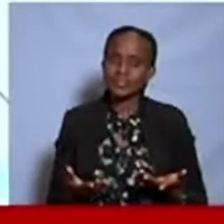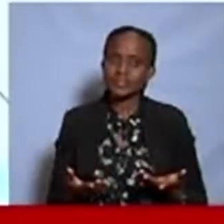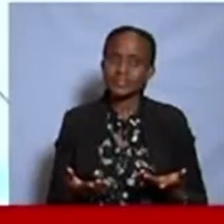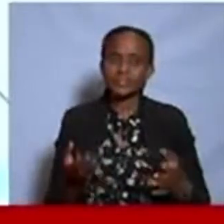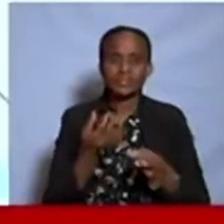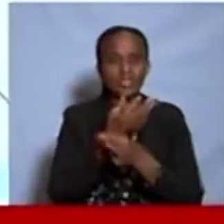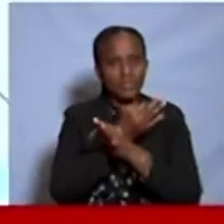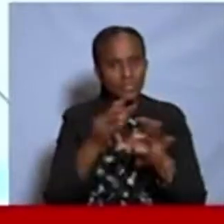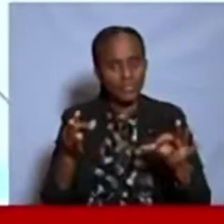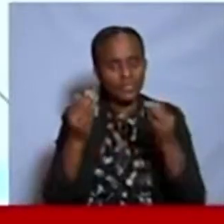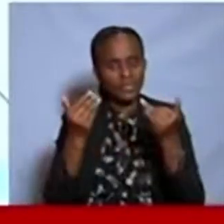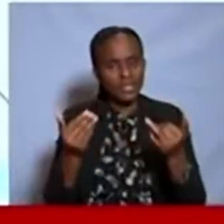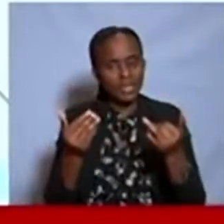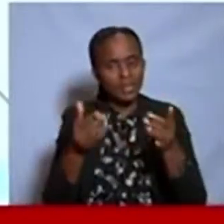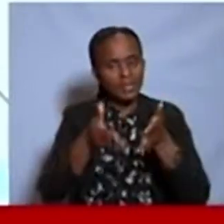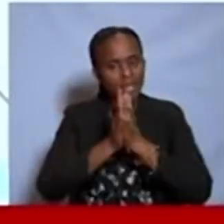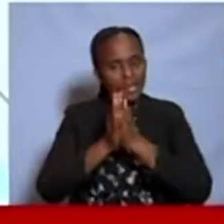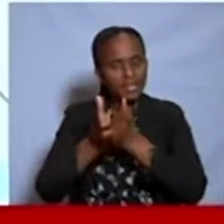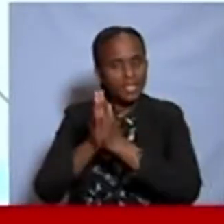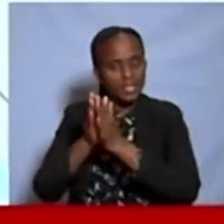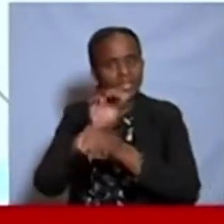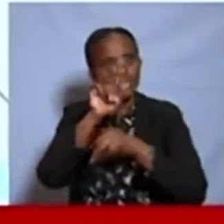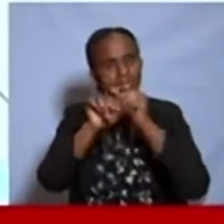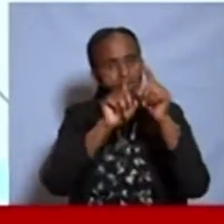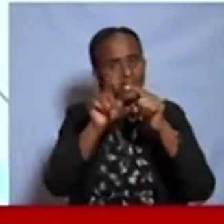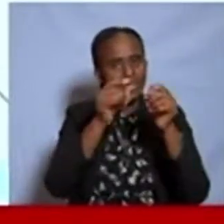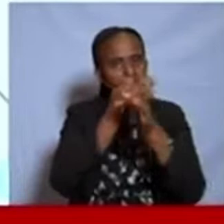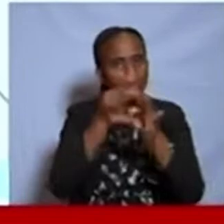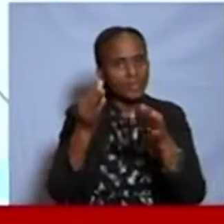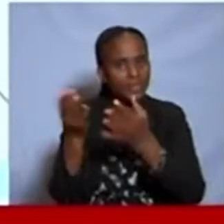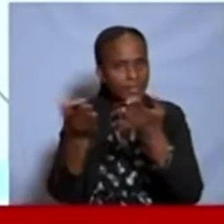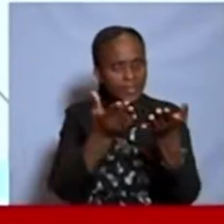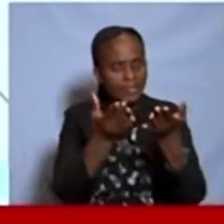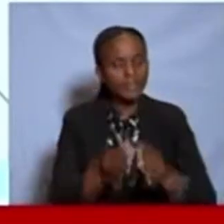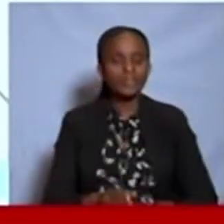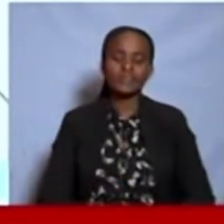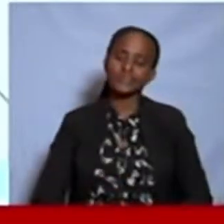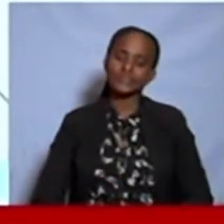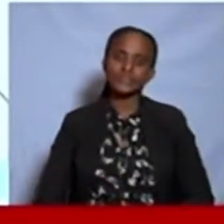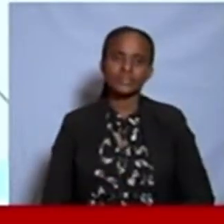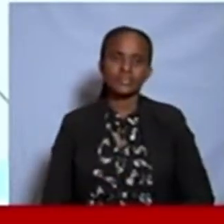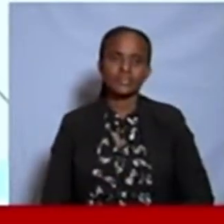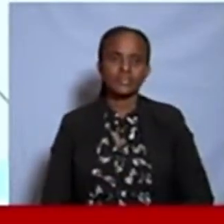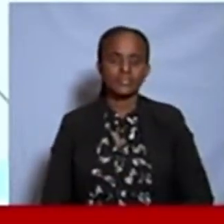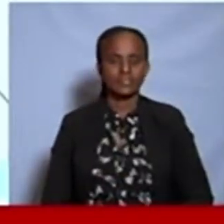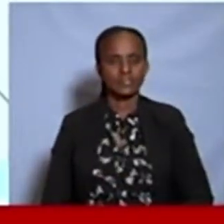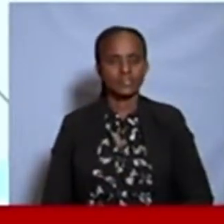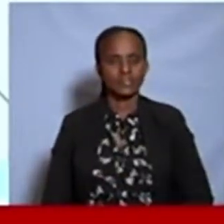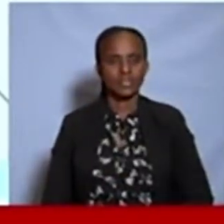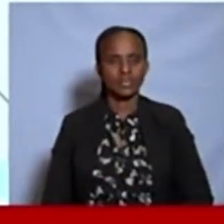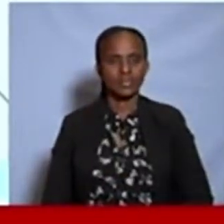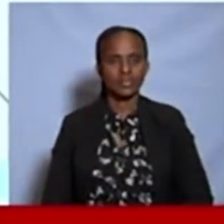now ask follow-up questions. Or,